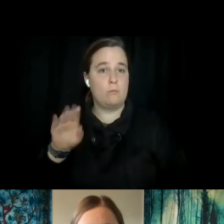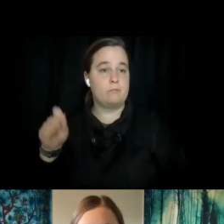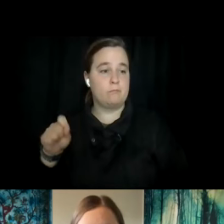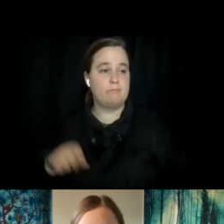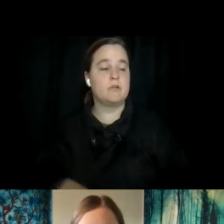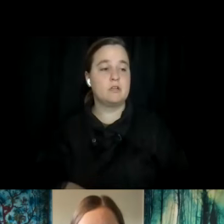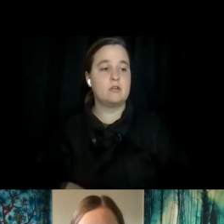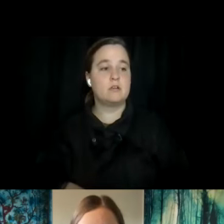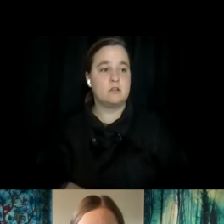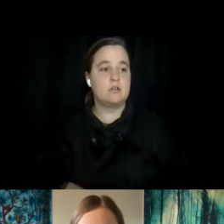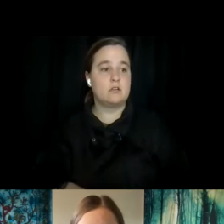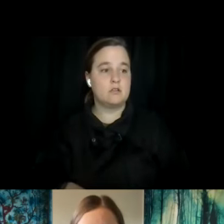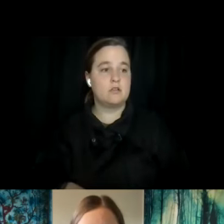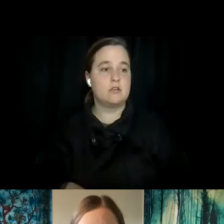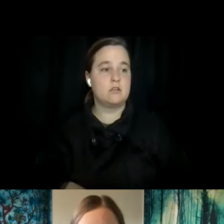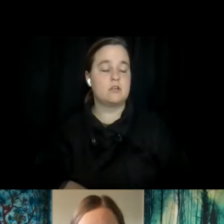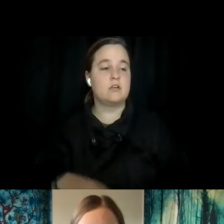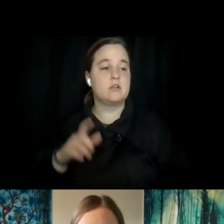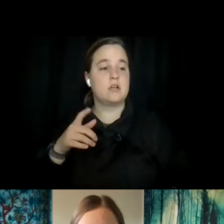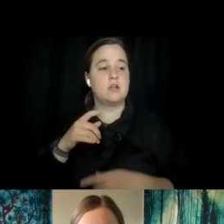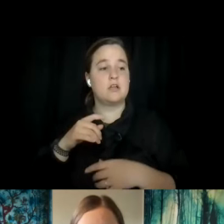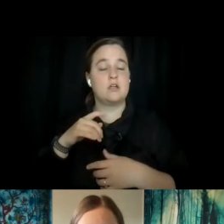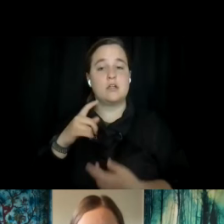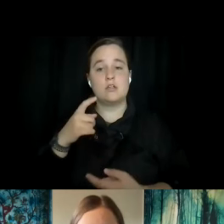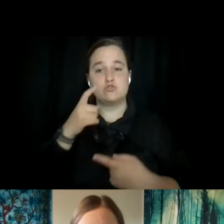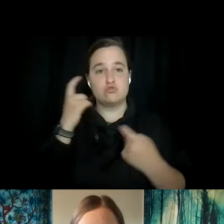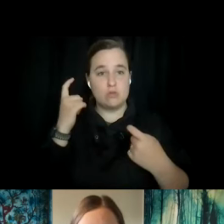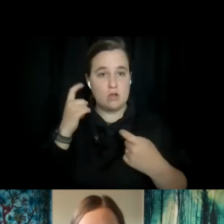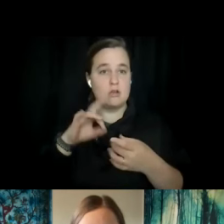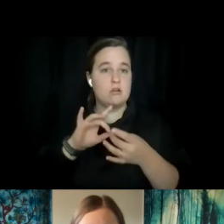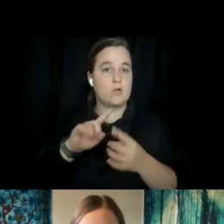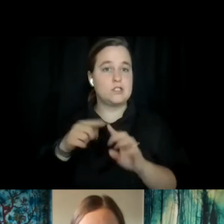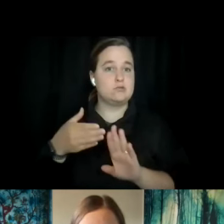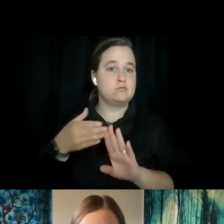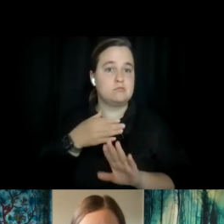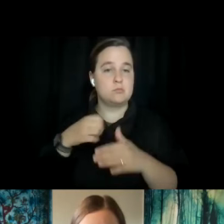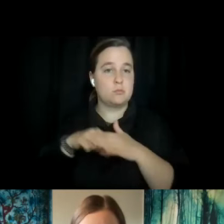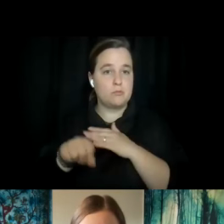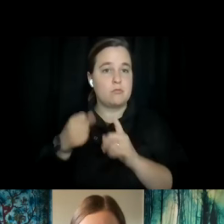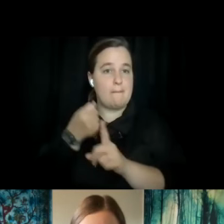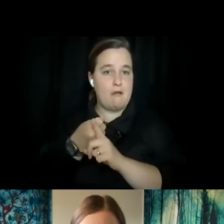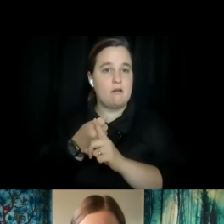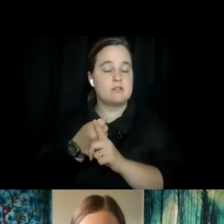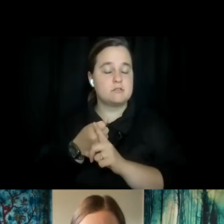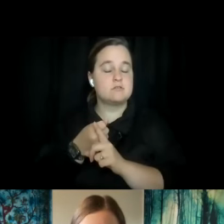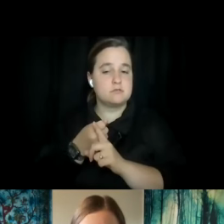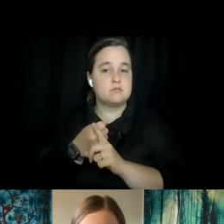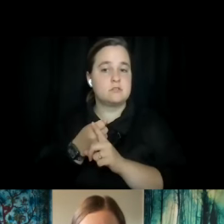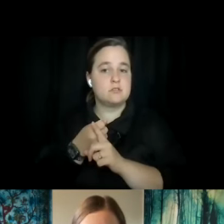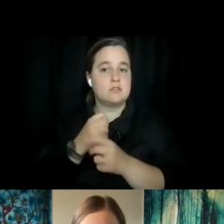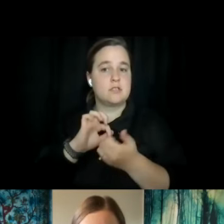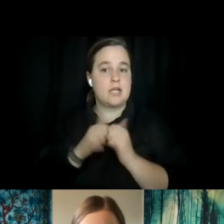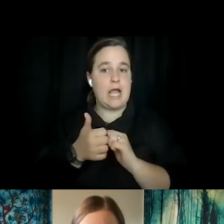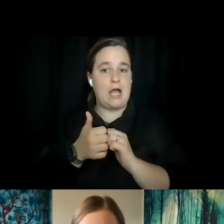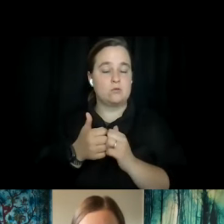Yeah, the trauma center, like we're looking at more the prenatal effects of trauma in the womb and how to like